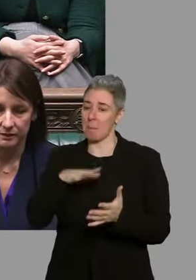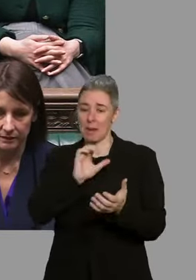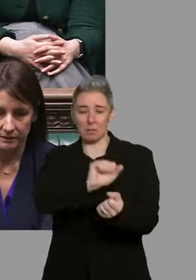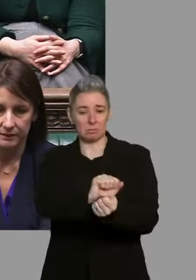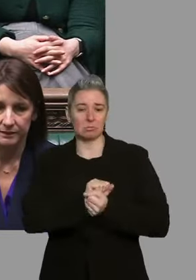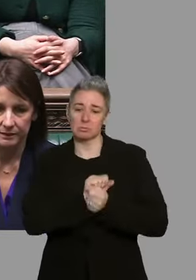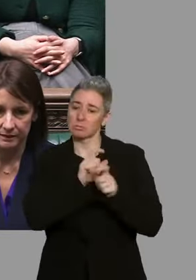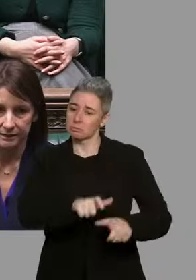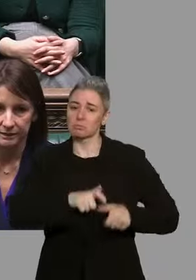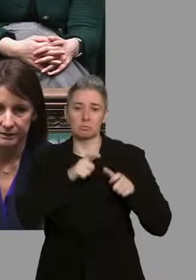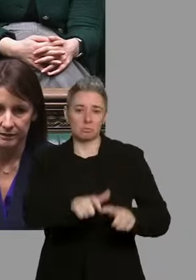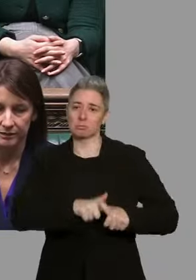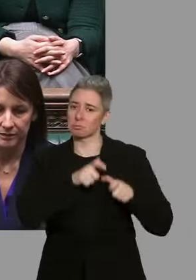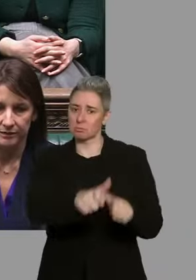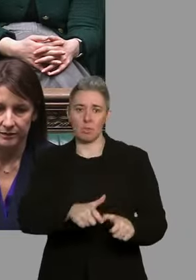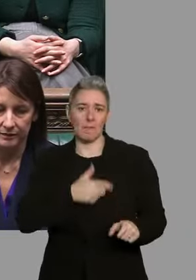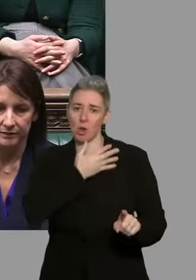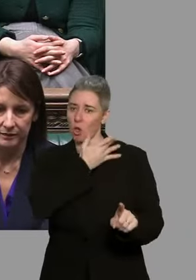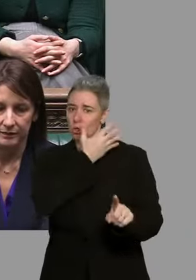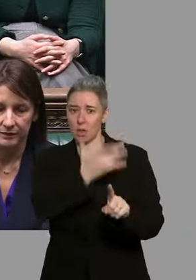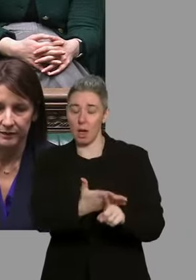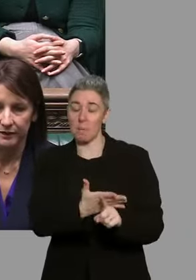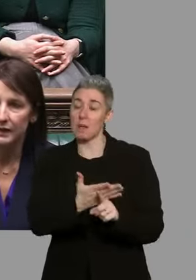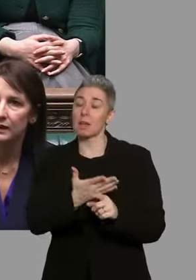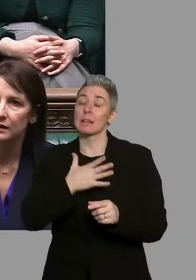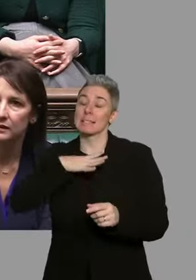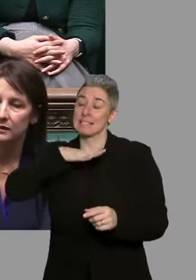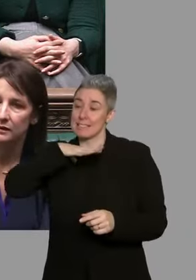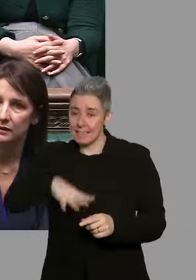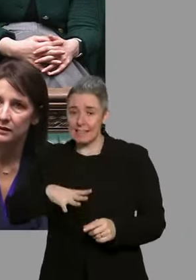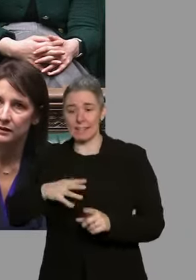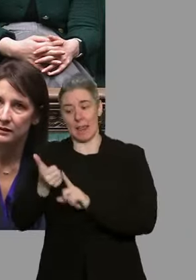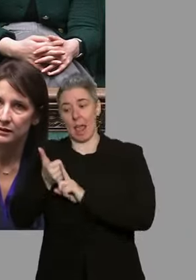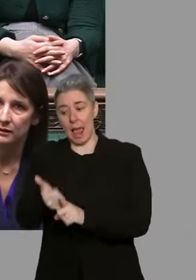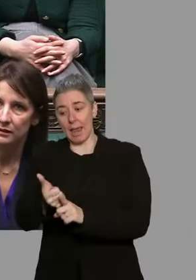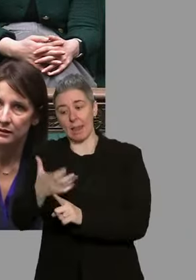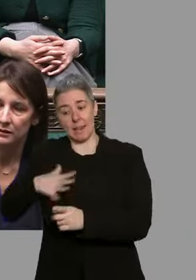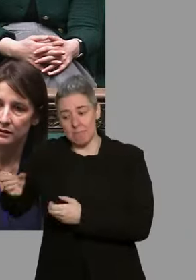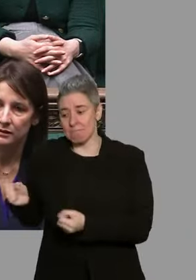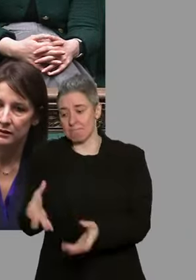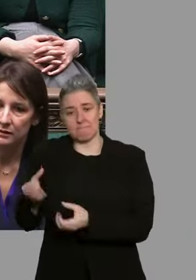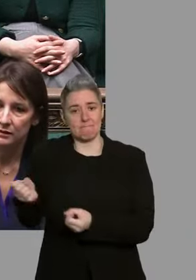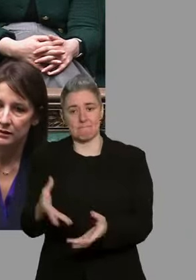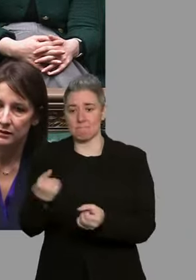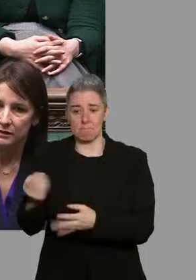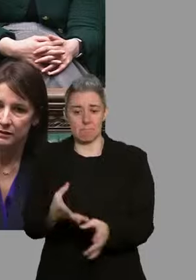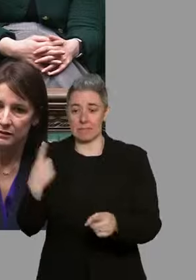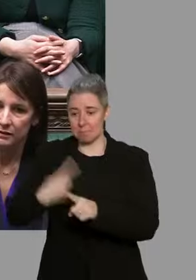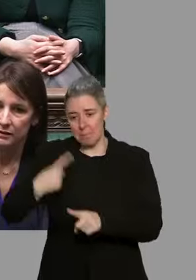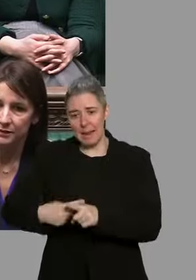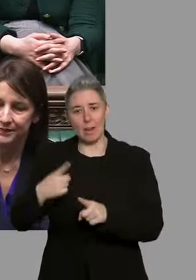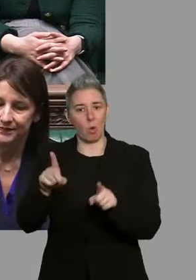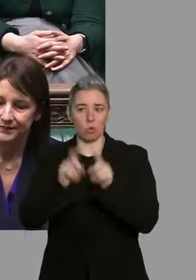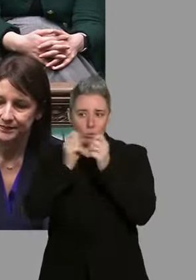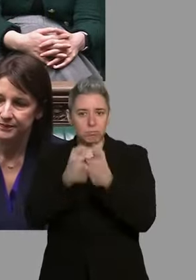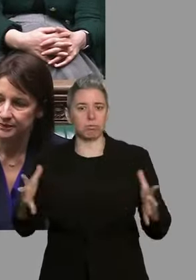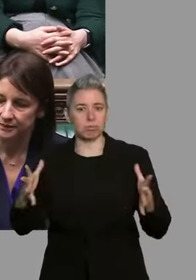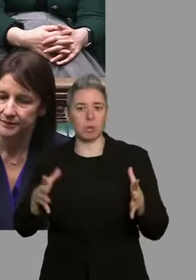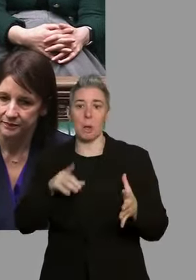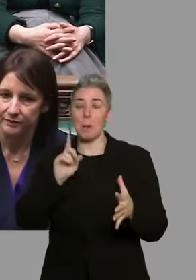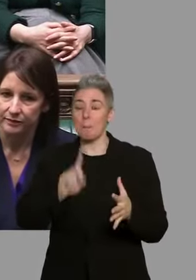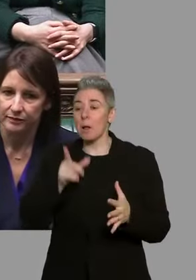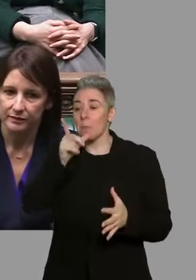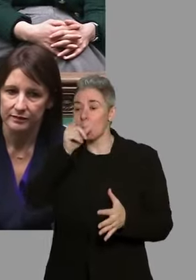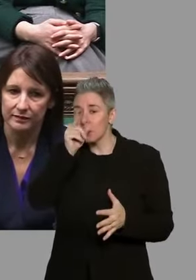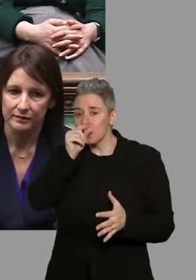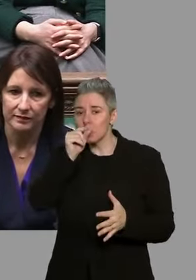needed aid to go in at speed and at scale, but also opens the potential for the pathway to the two-state solution, which I believe